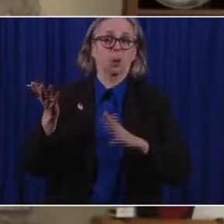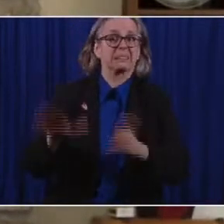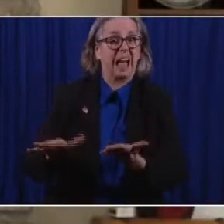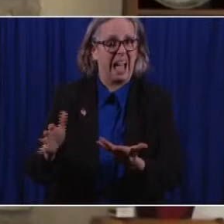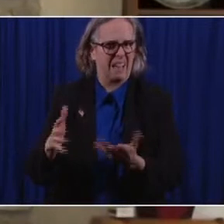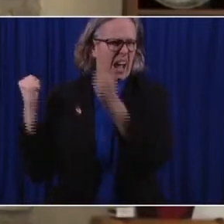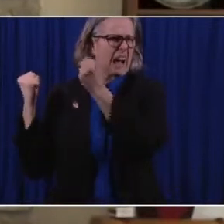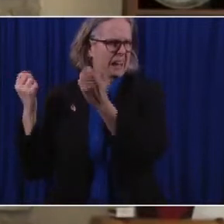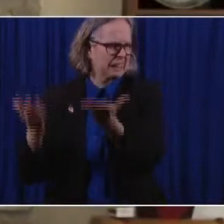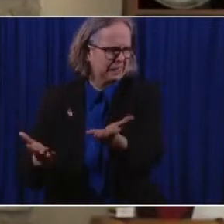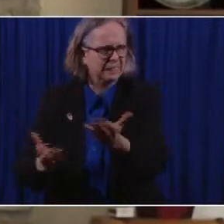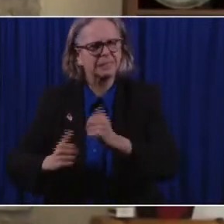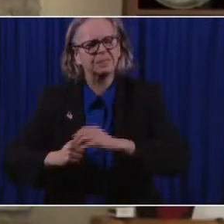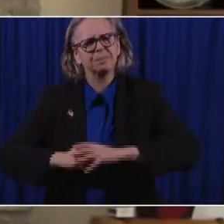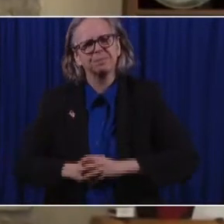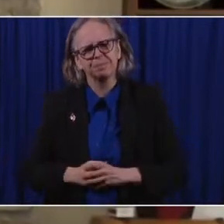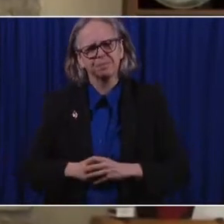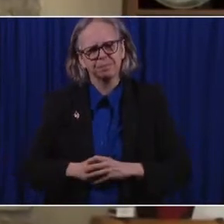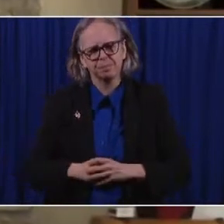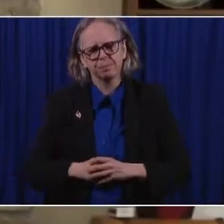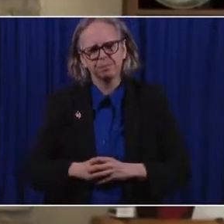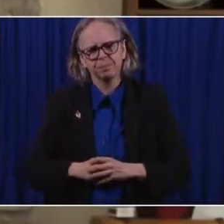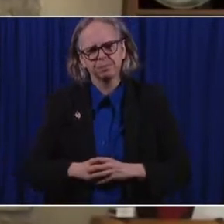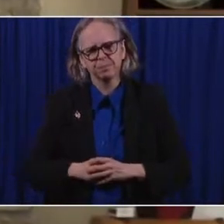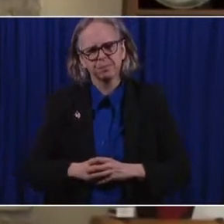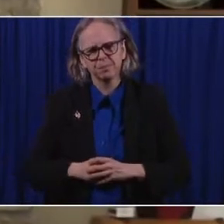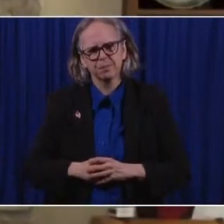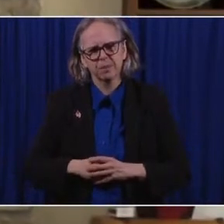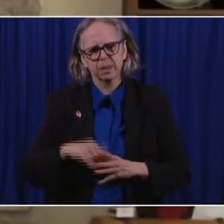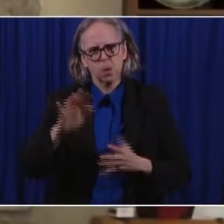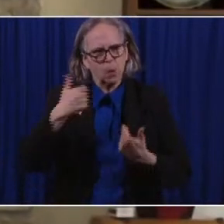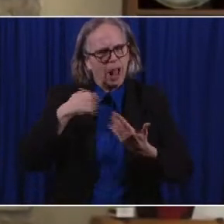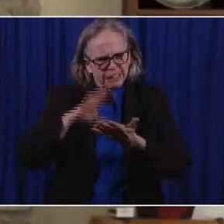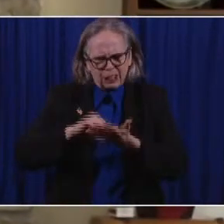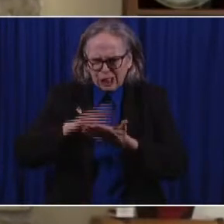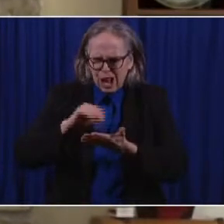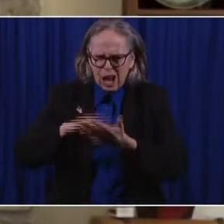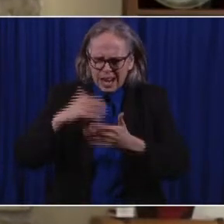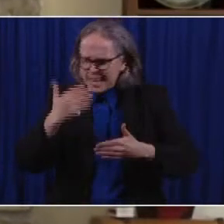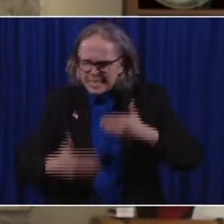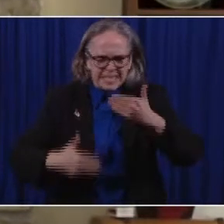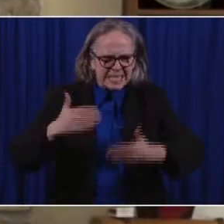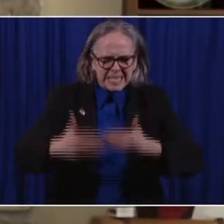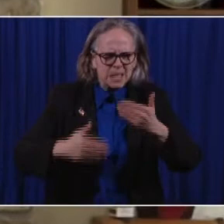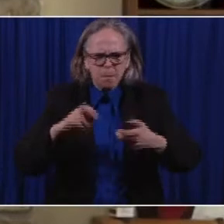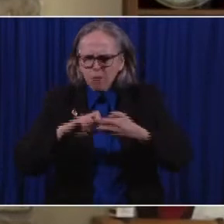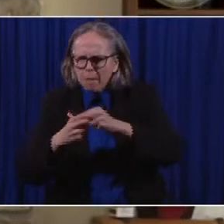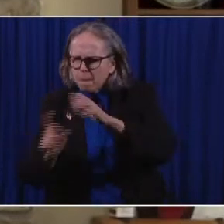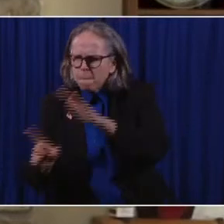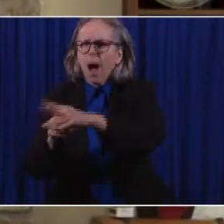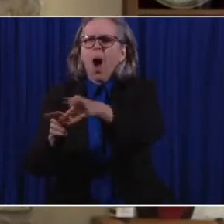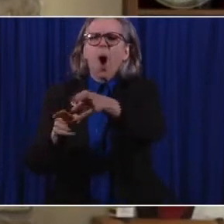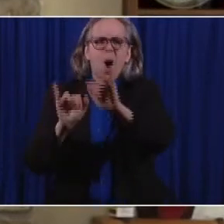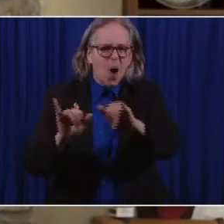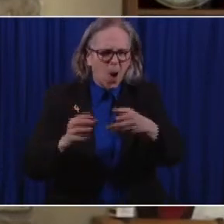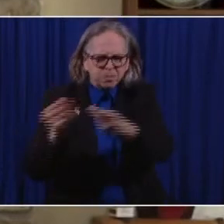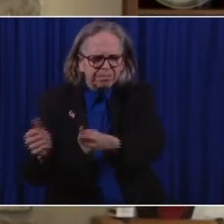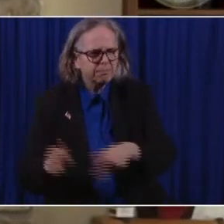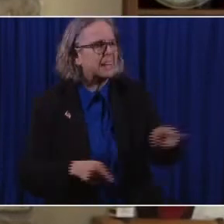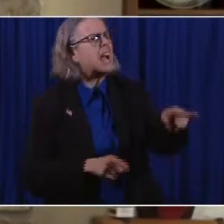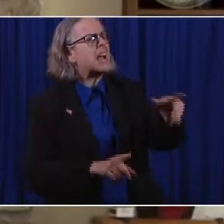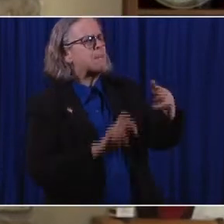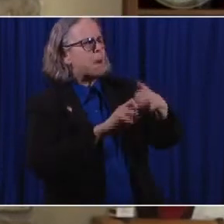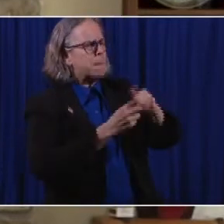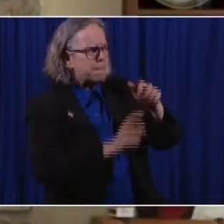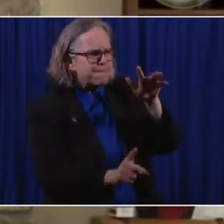Next, we will continue to learn. We will continue to adjust as we go through. One of the driving forces for